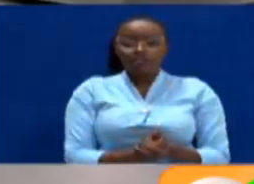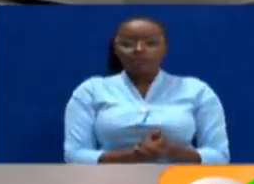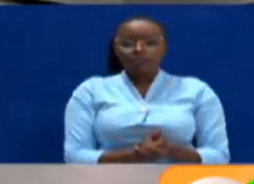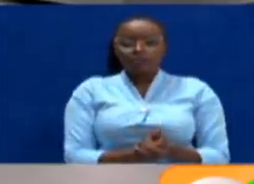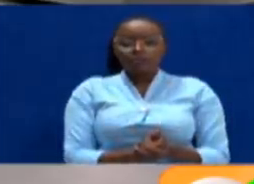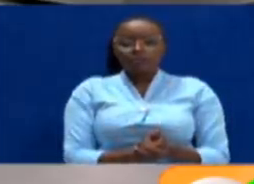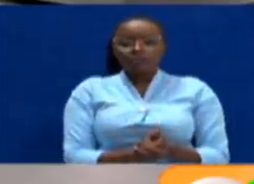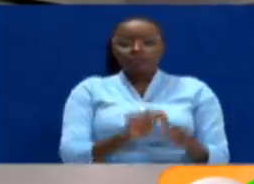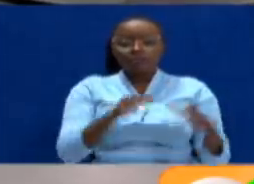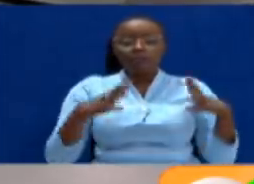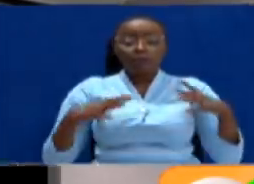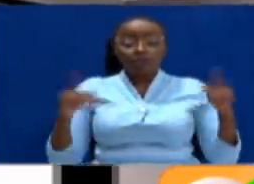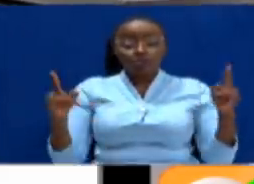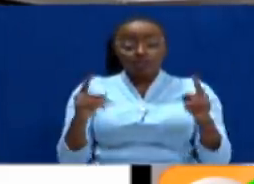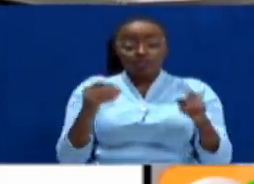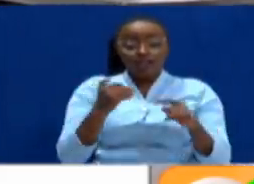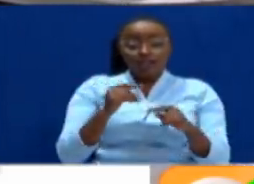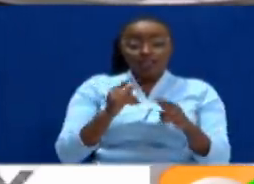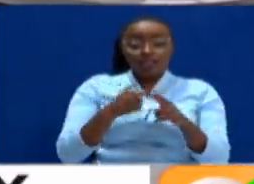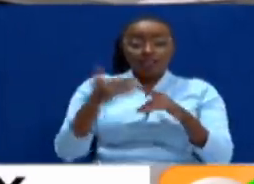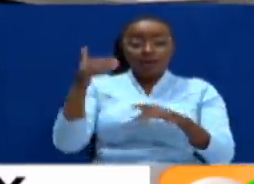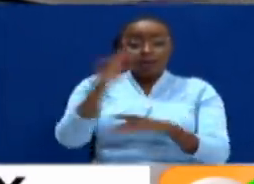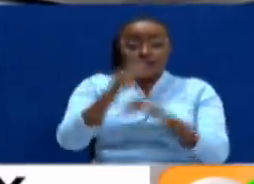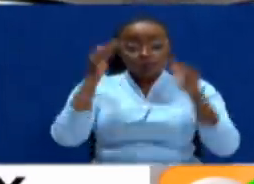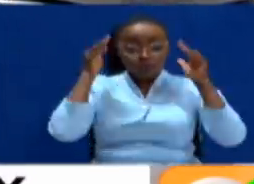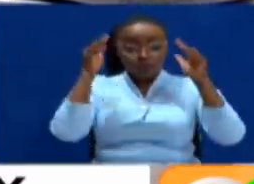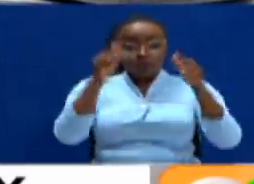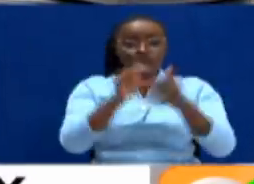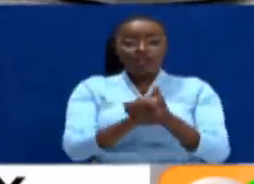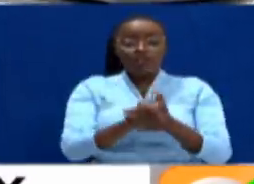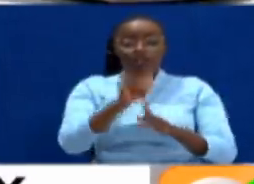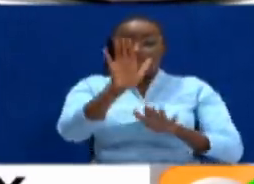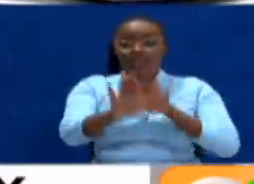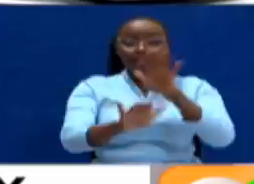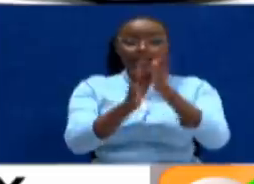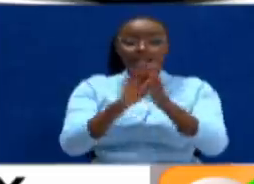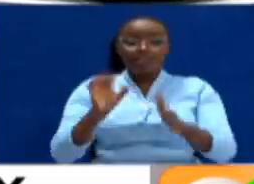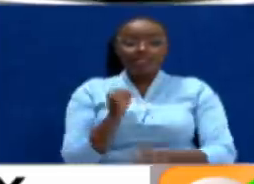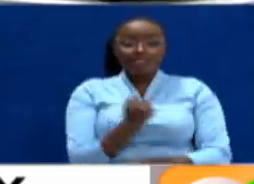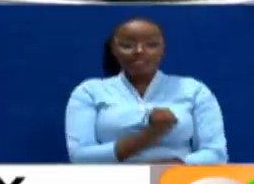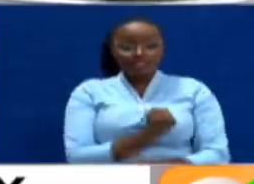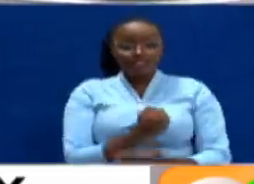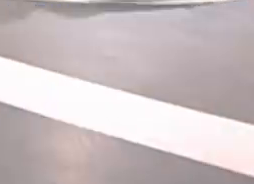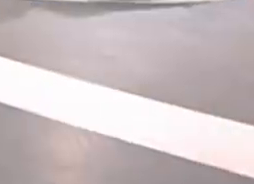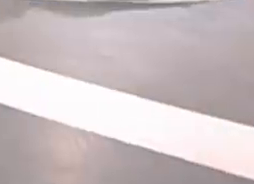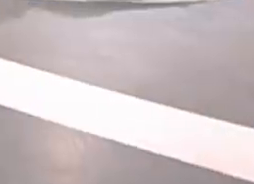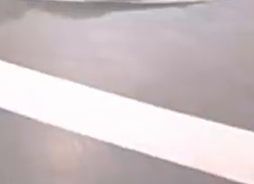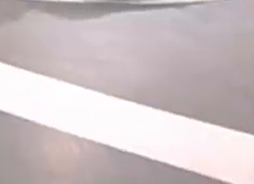Let's take that break. When we come back, we'll go to Kirinyaga and the Senate.